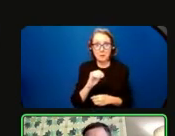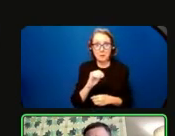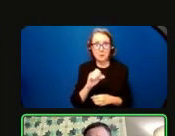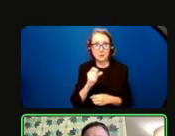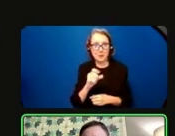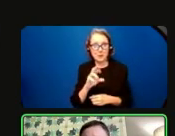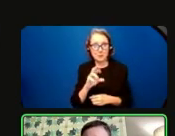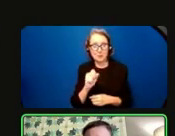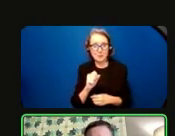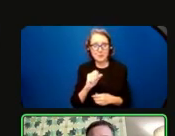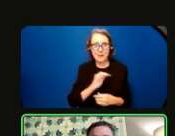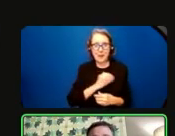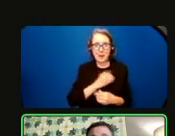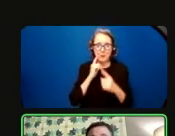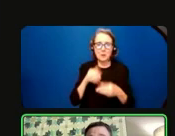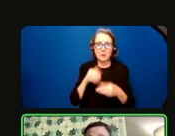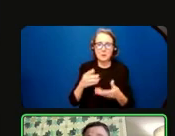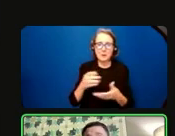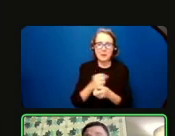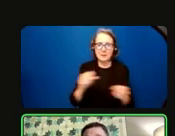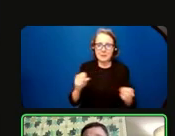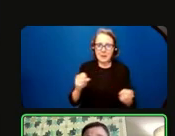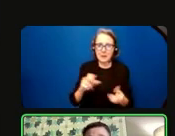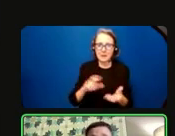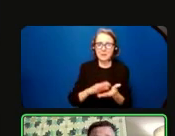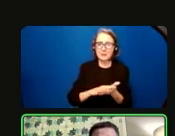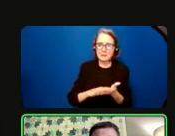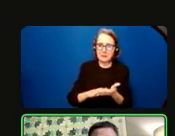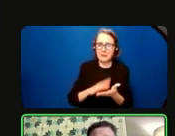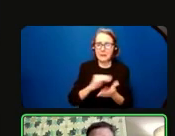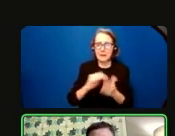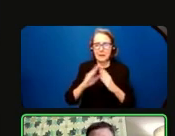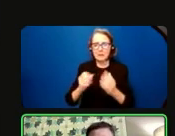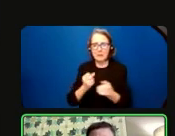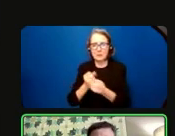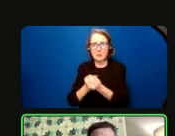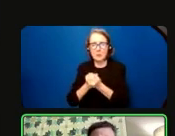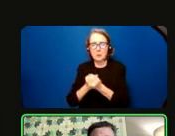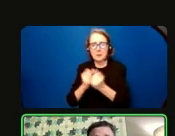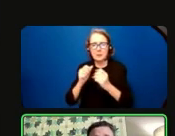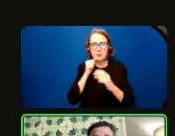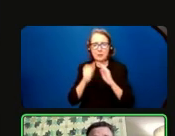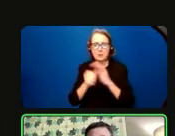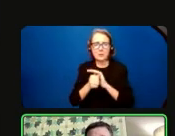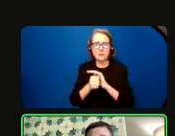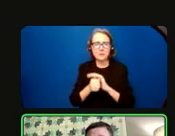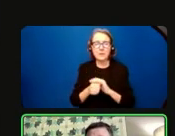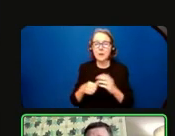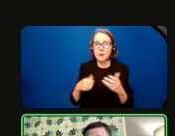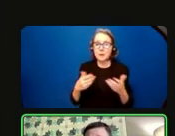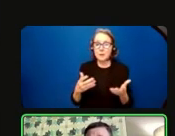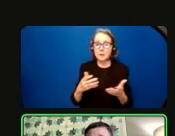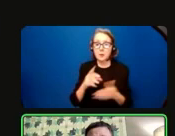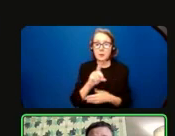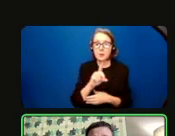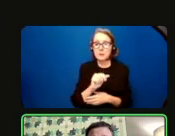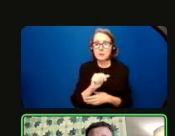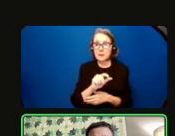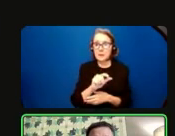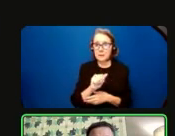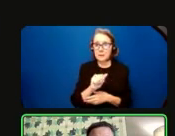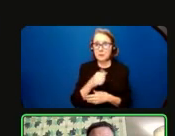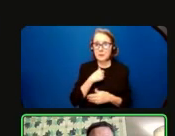safe, sanitary, and housing supported sheltering. So the data, which I